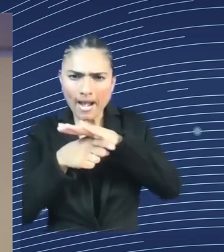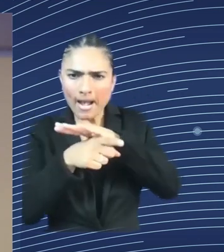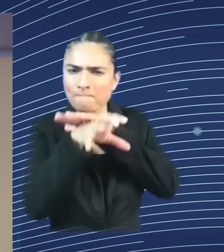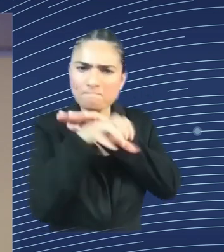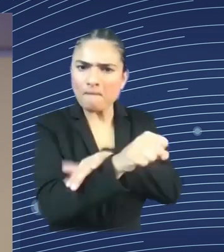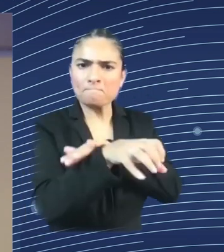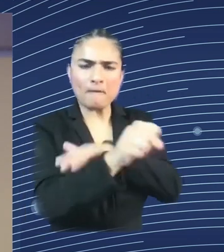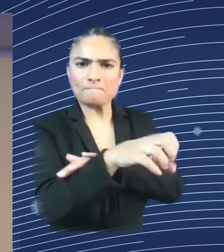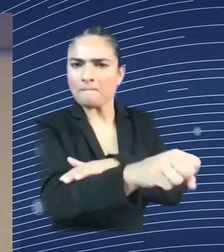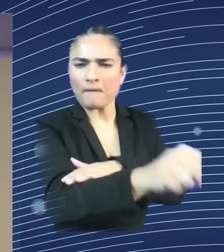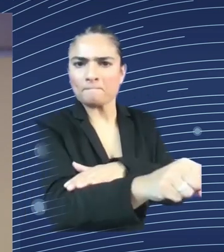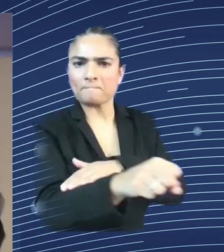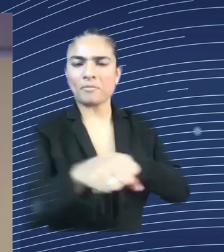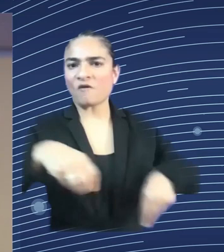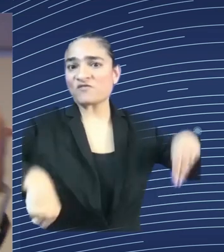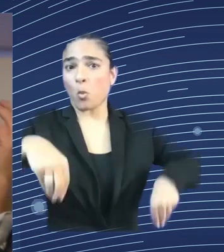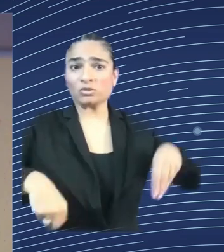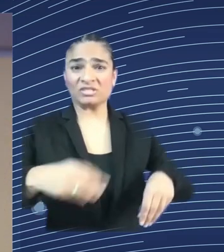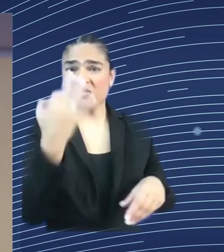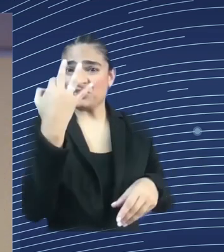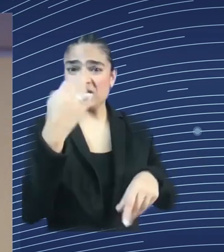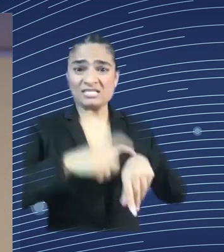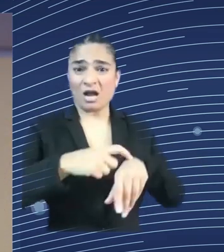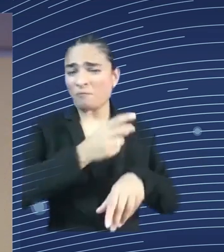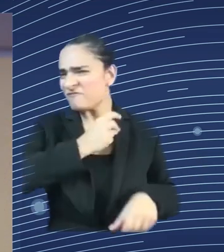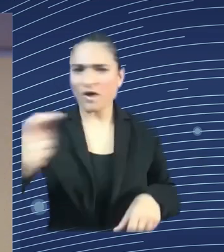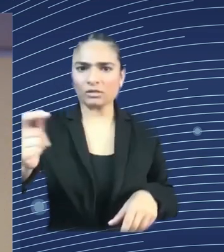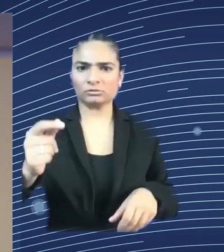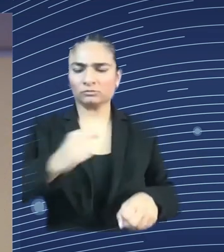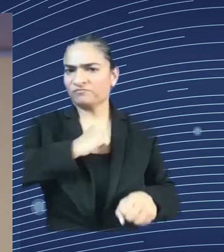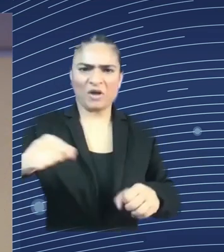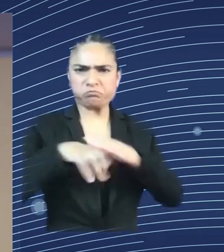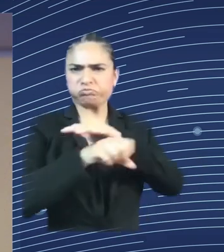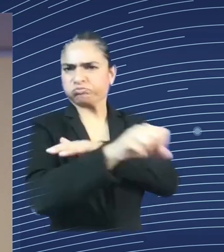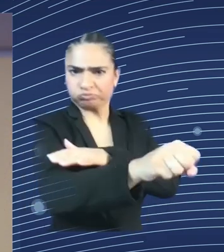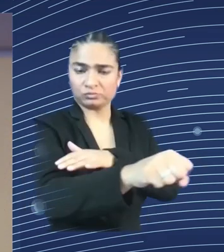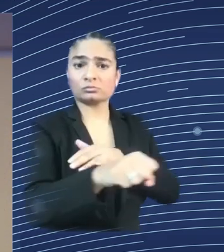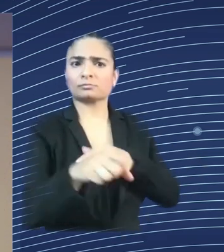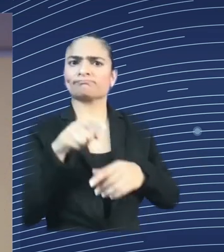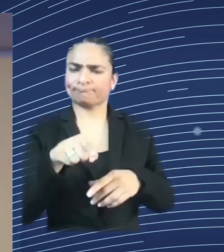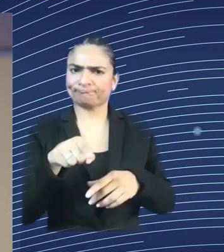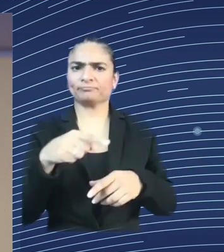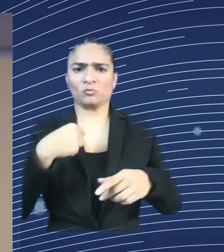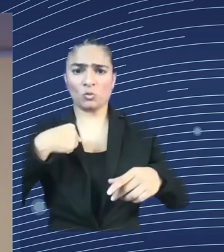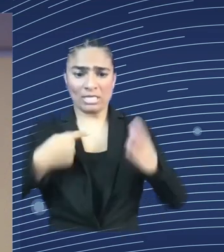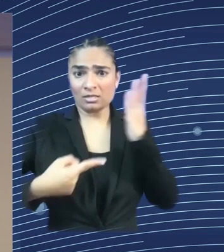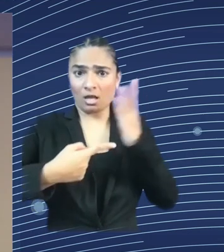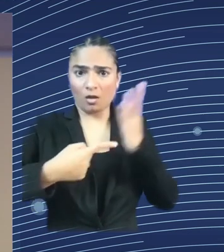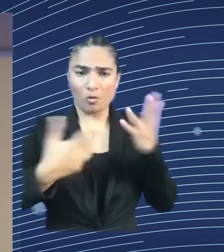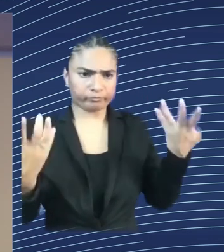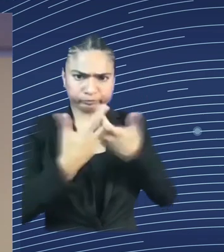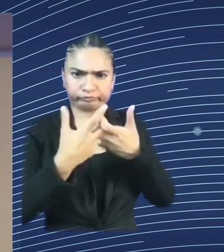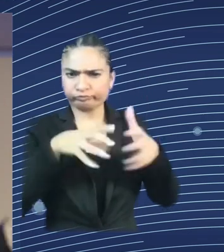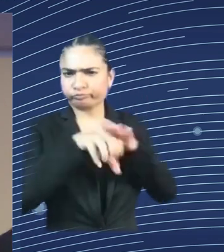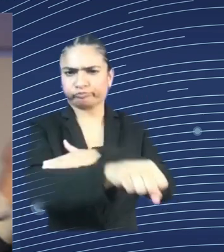in relationship to this session. I think you have to show them the added value of